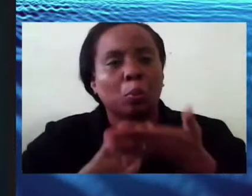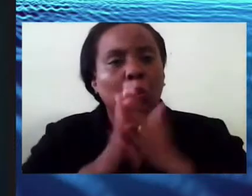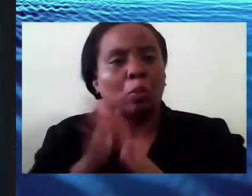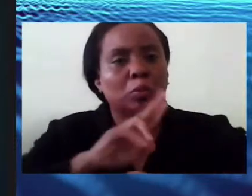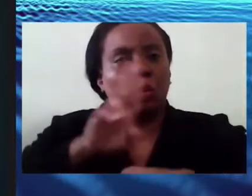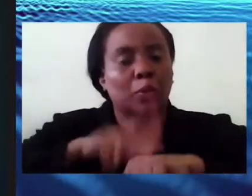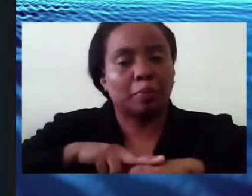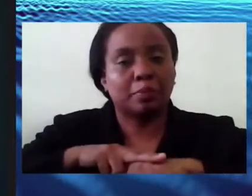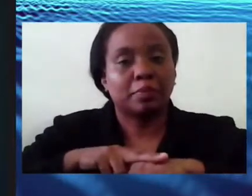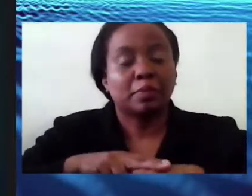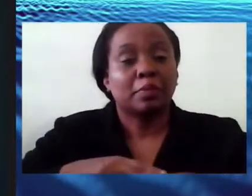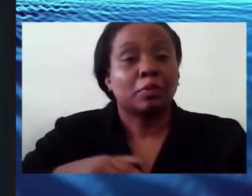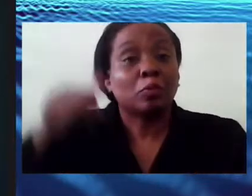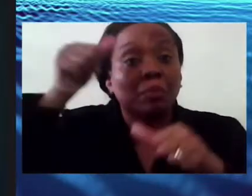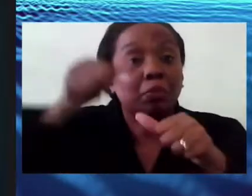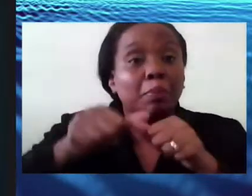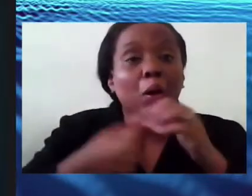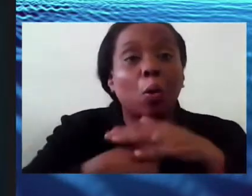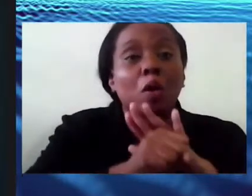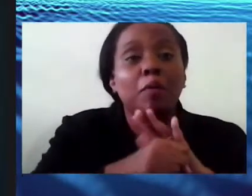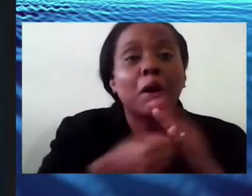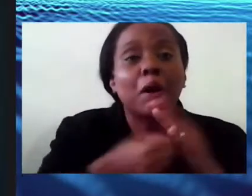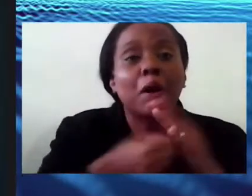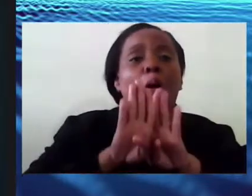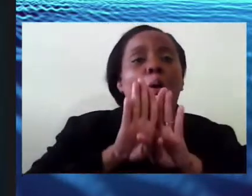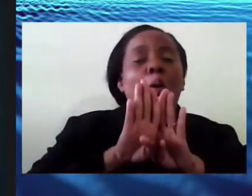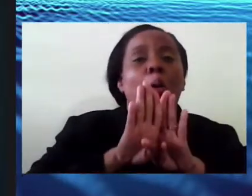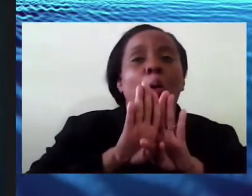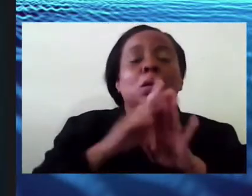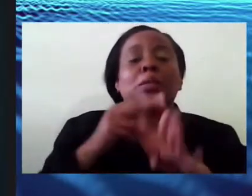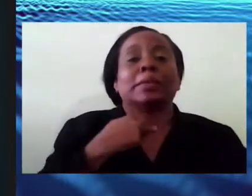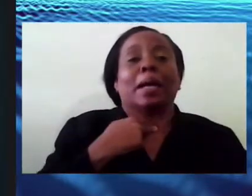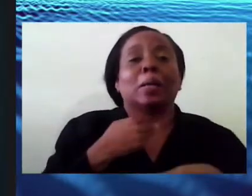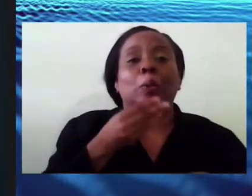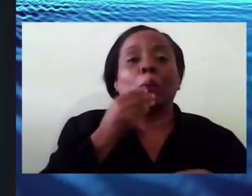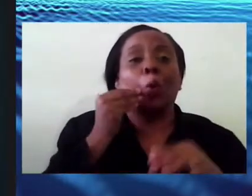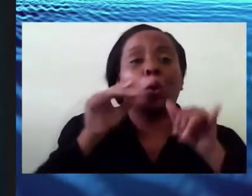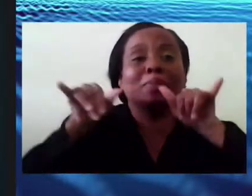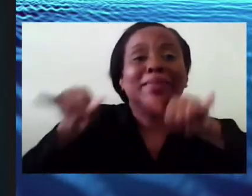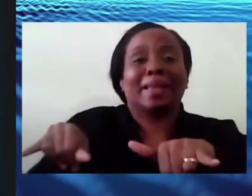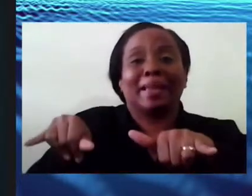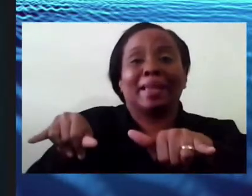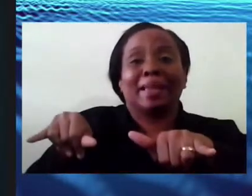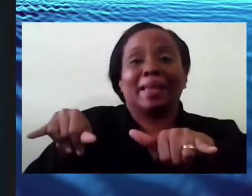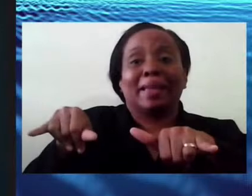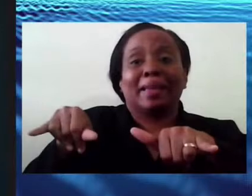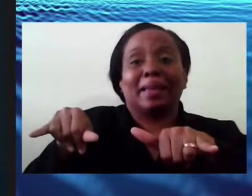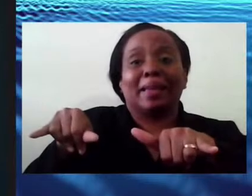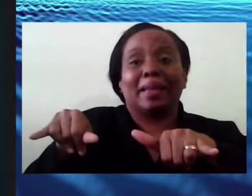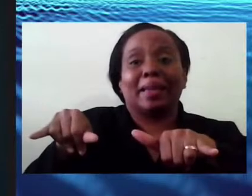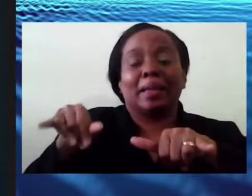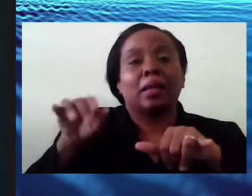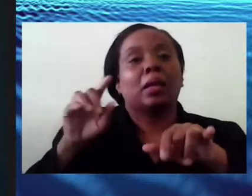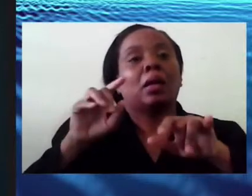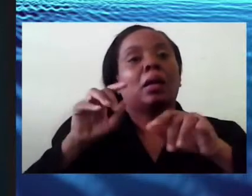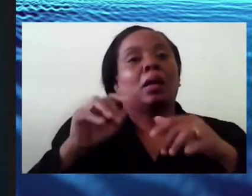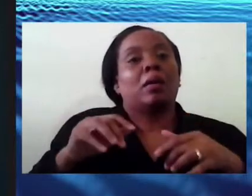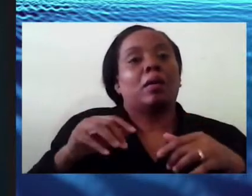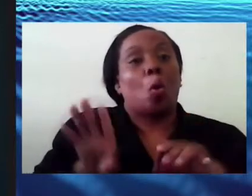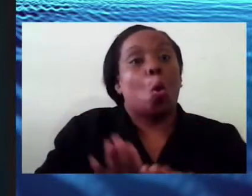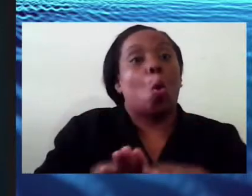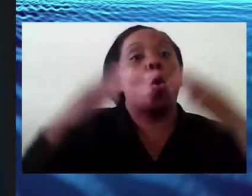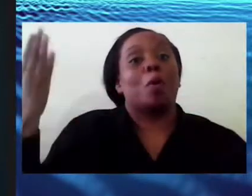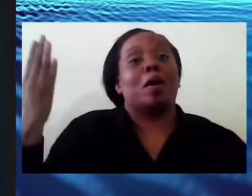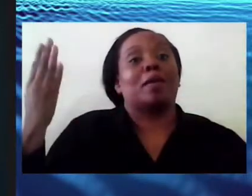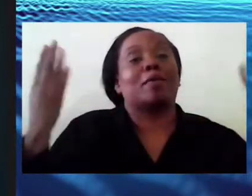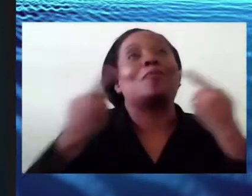we were on lockdown for a while. And as we came out of lockdown, this happened and we effectively went into another lockdown again. So we're